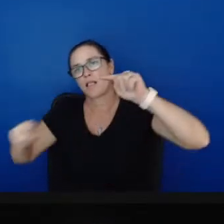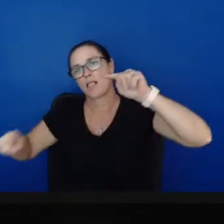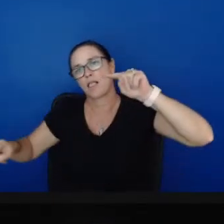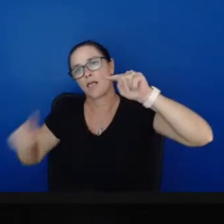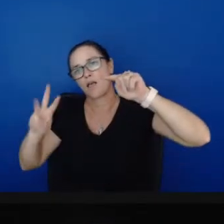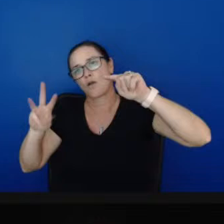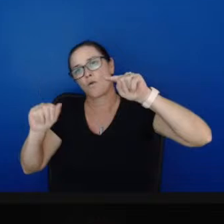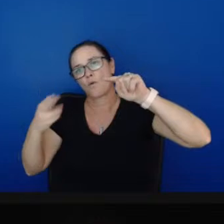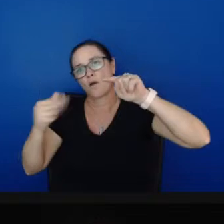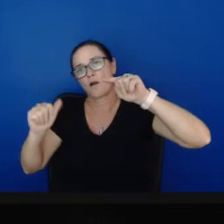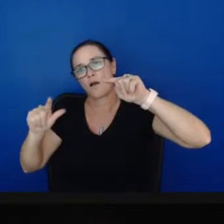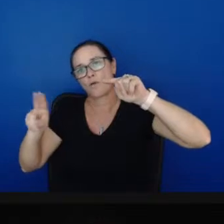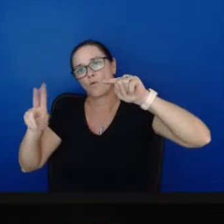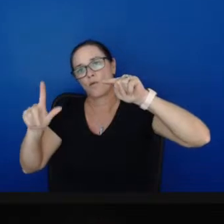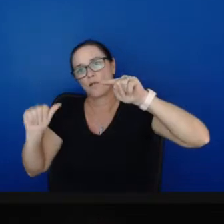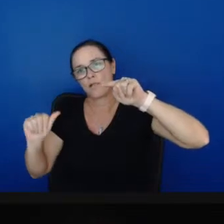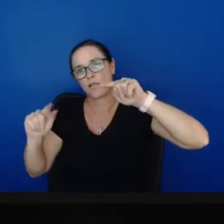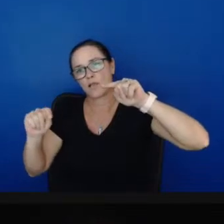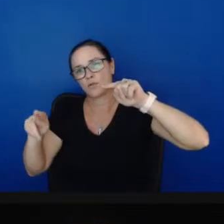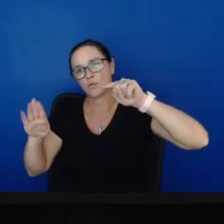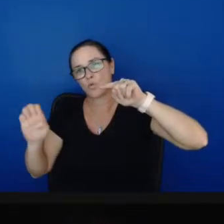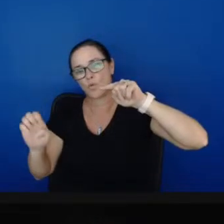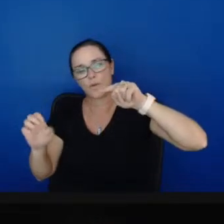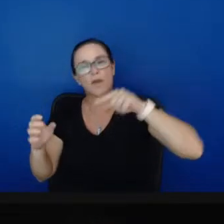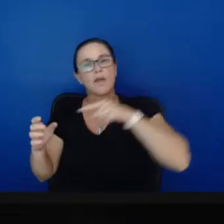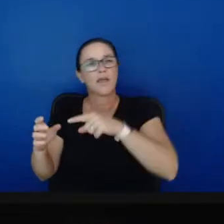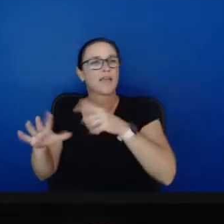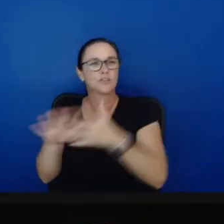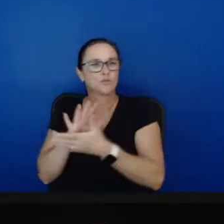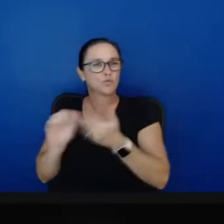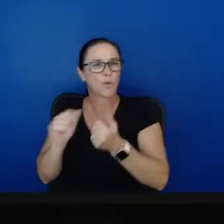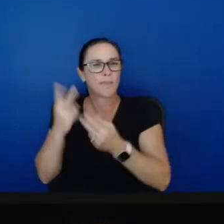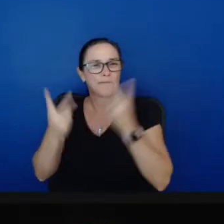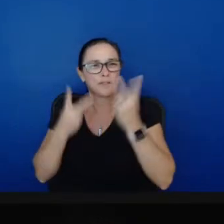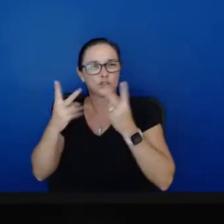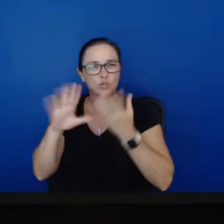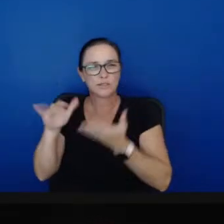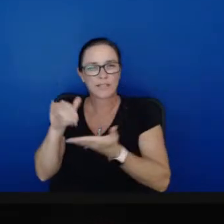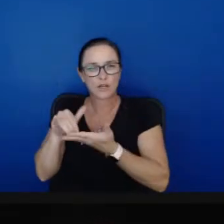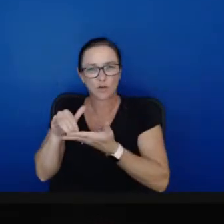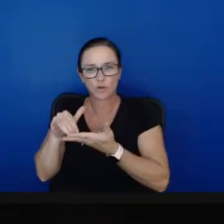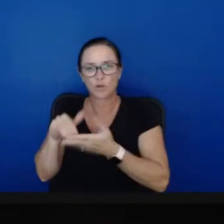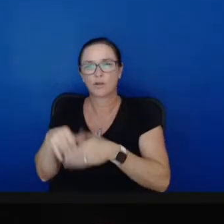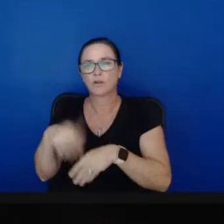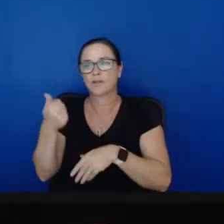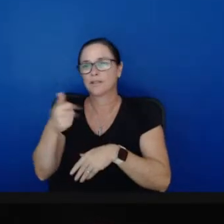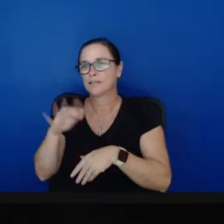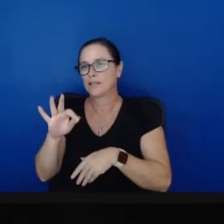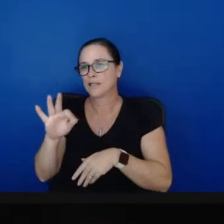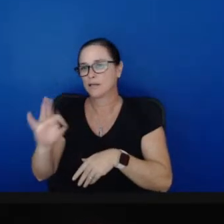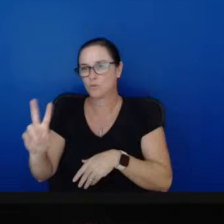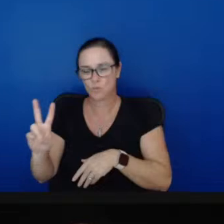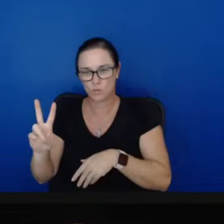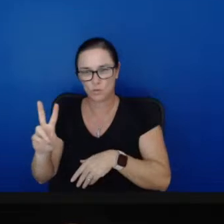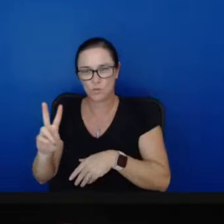ocean. Destroyed the visitor center at Waha'ula National Park in 1992, I believe, as well as the Heiau,